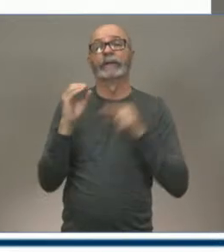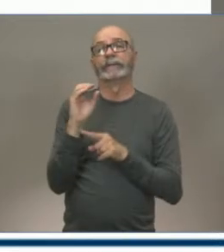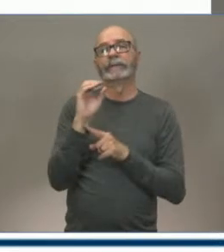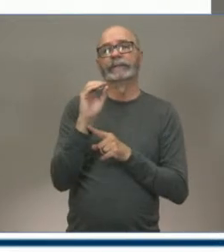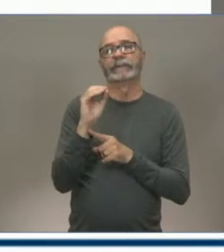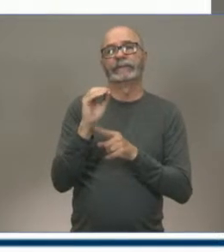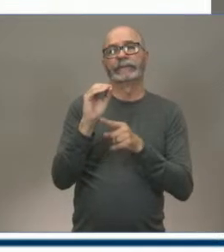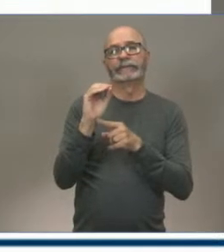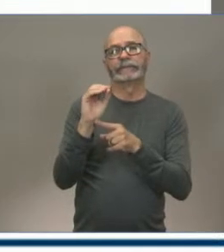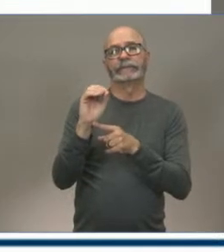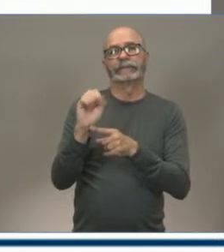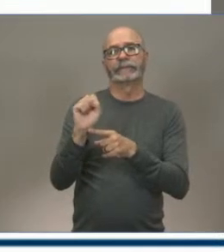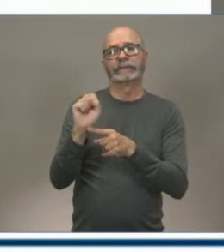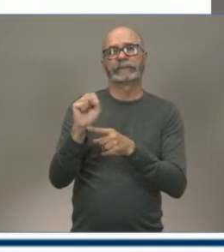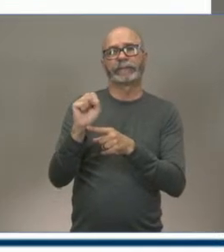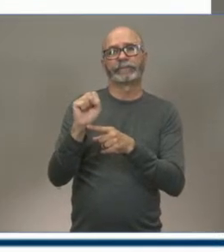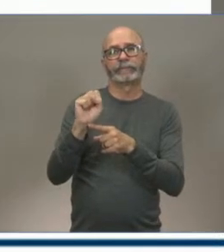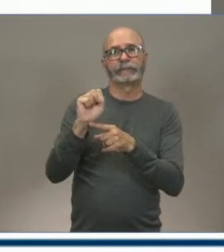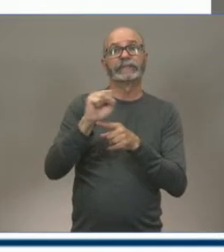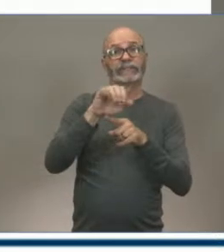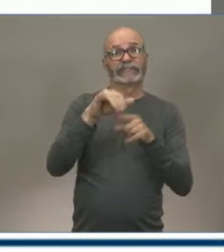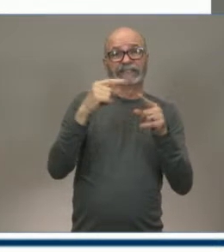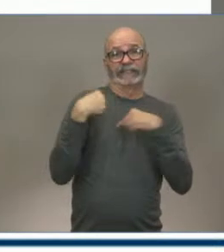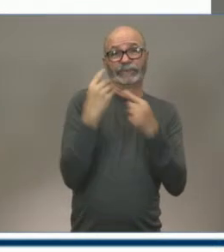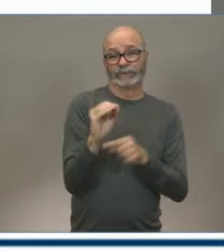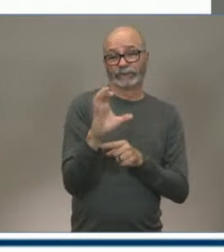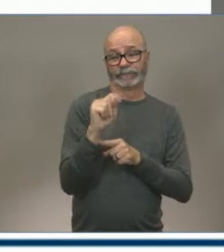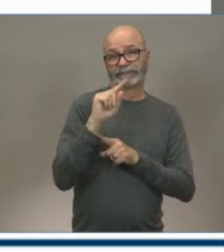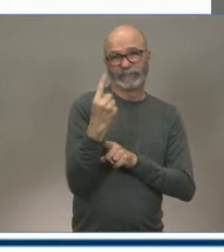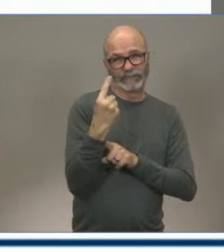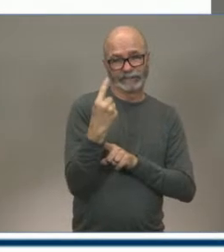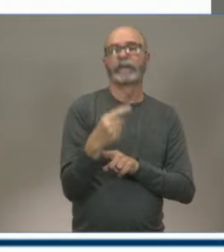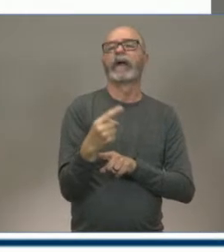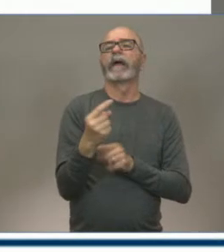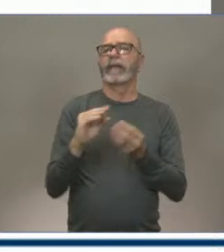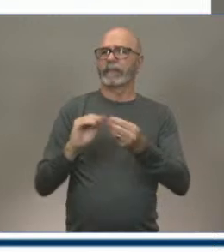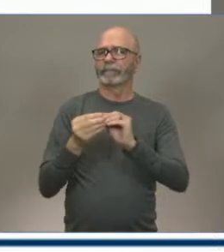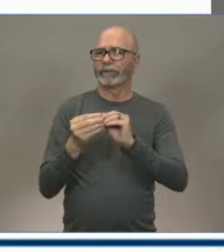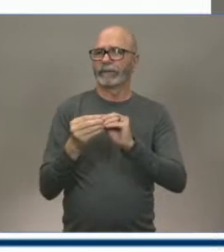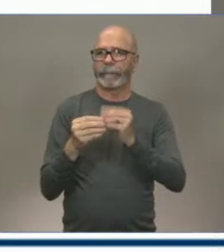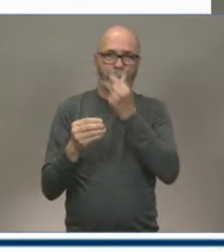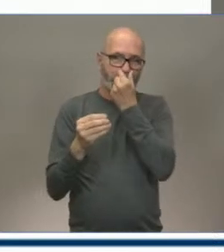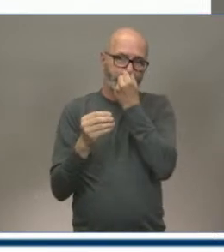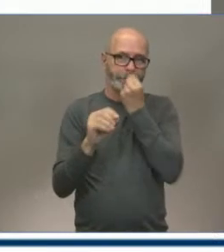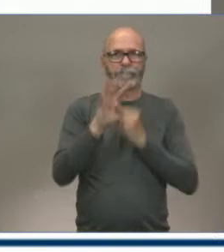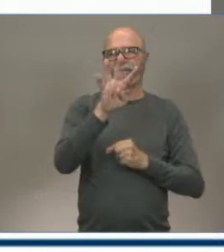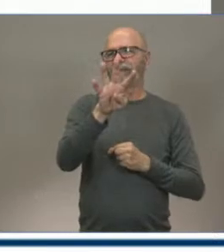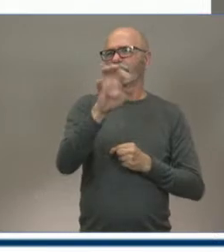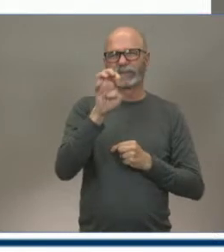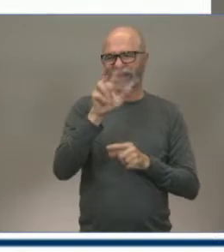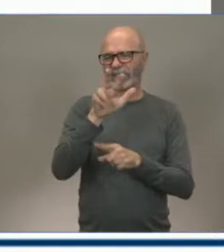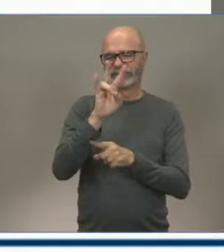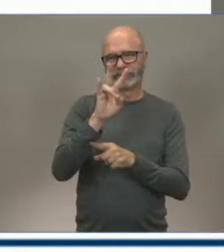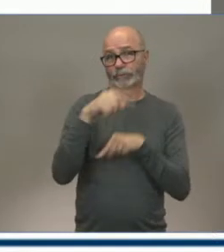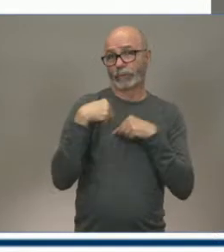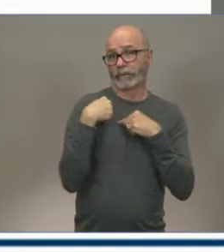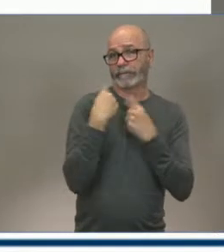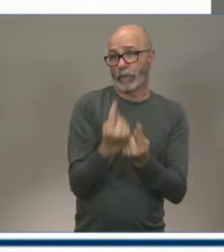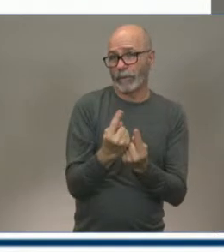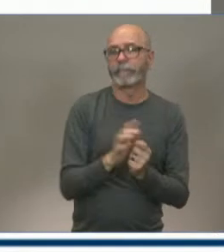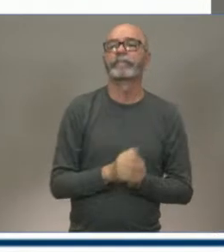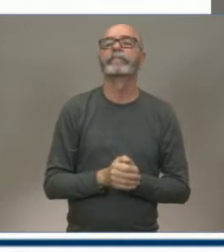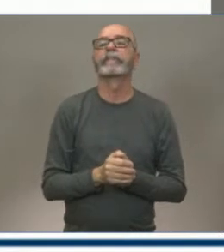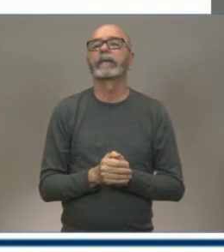and 408 are now considered resolved. This leaves 29 active cases of COVID-19 across all 4